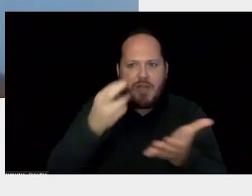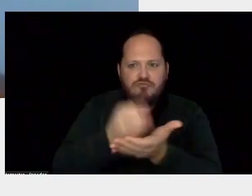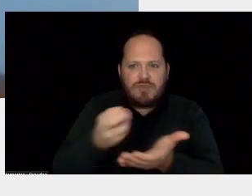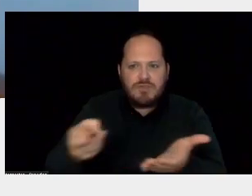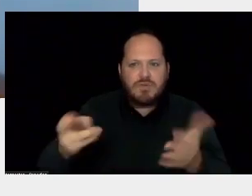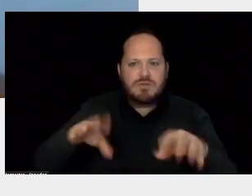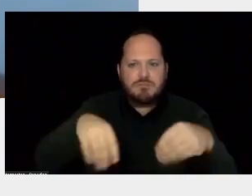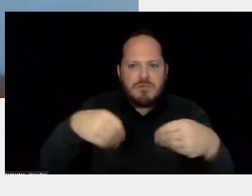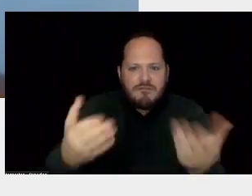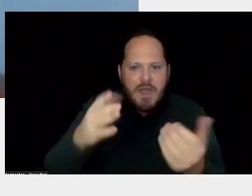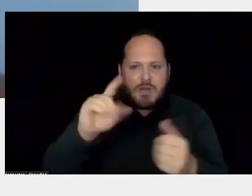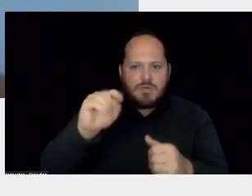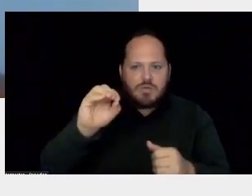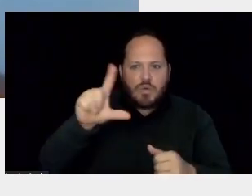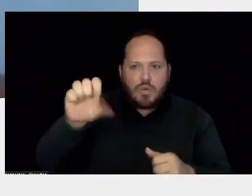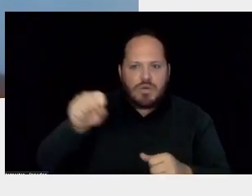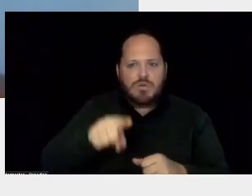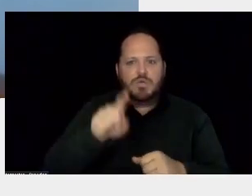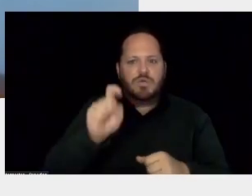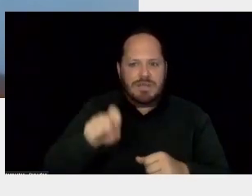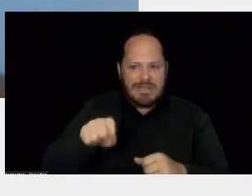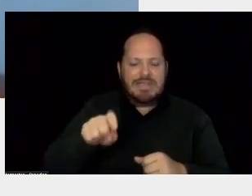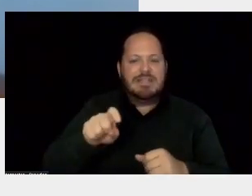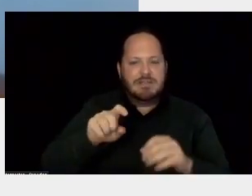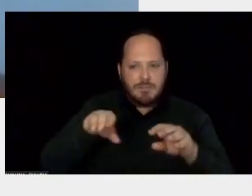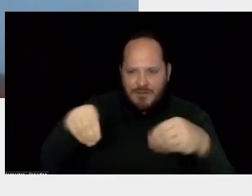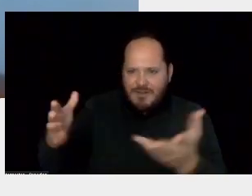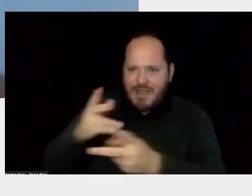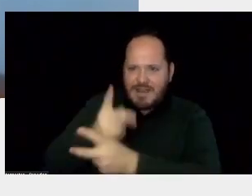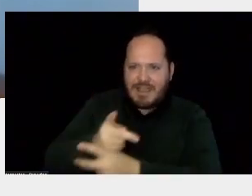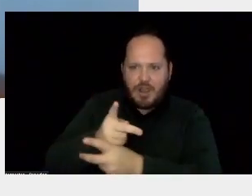care. Please continue visiting our website,